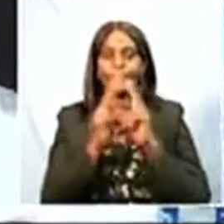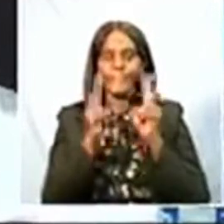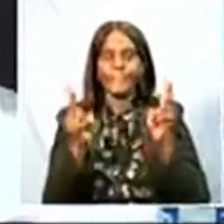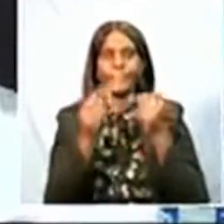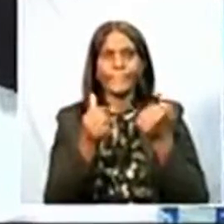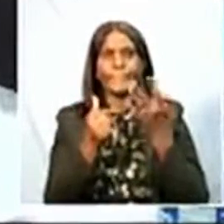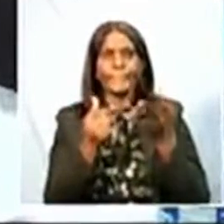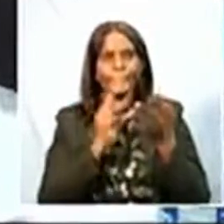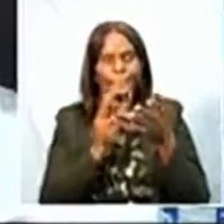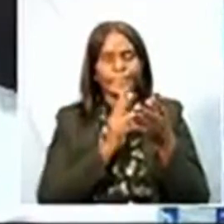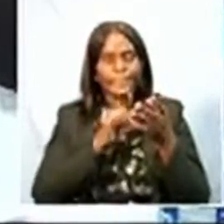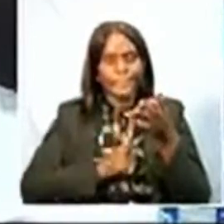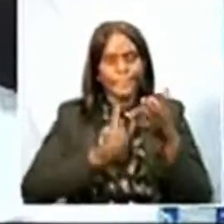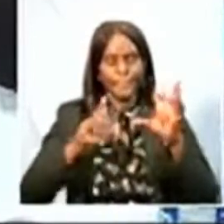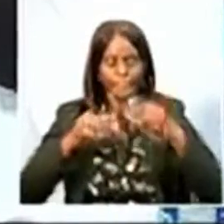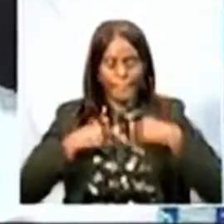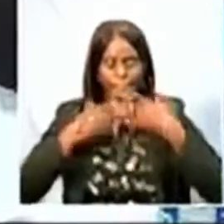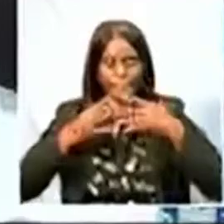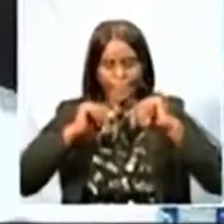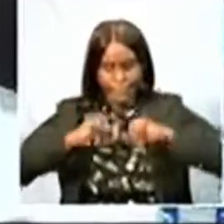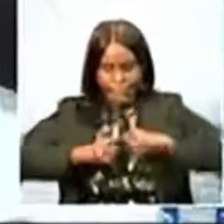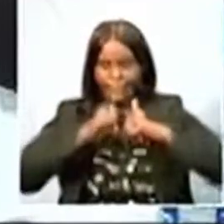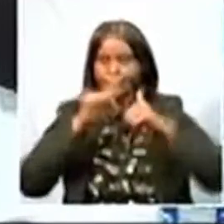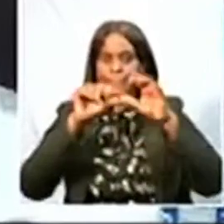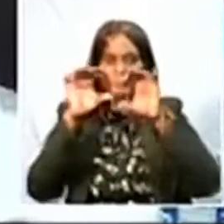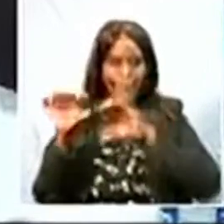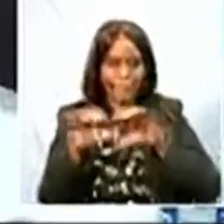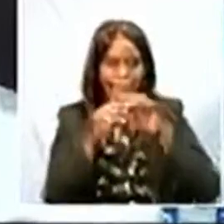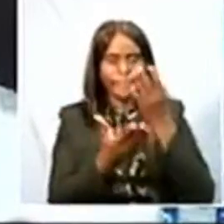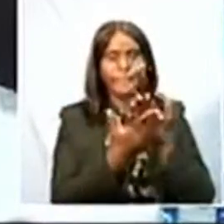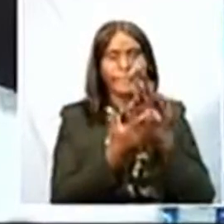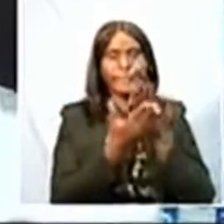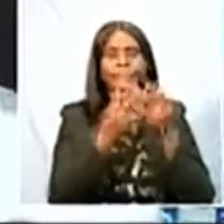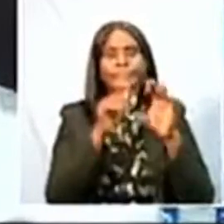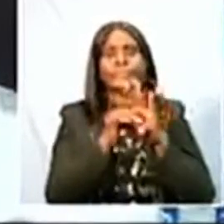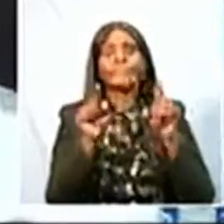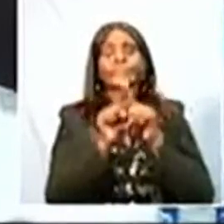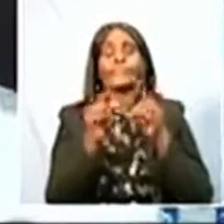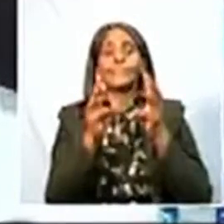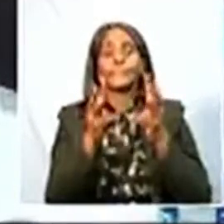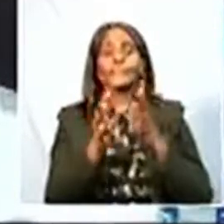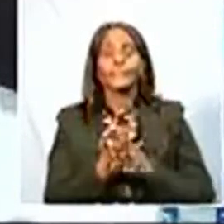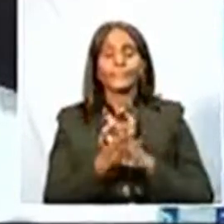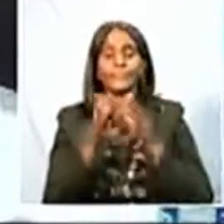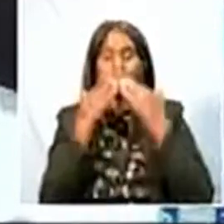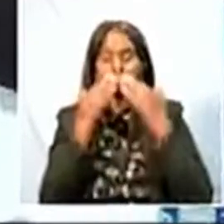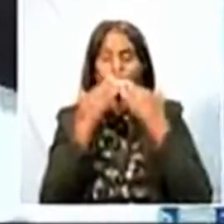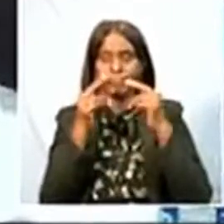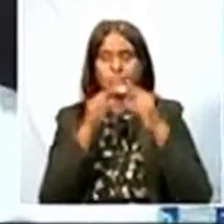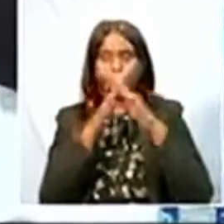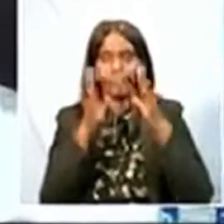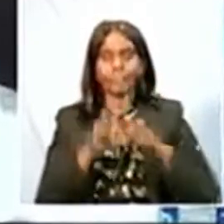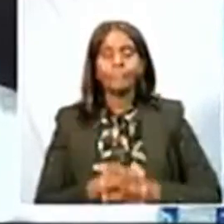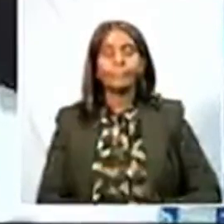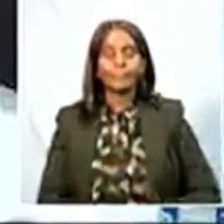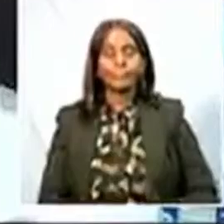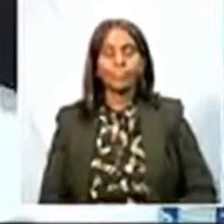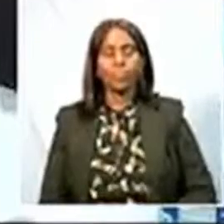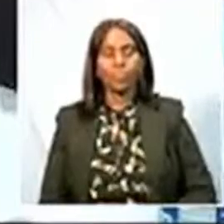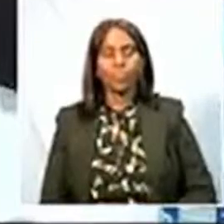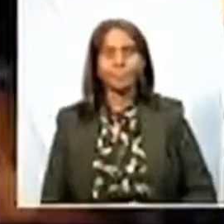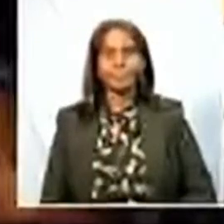So we admit that we didn't do an addendum to that effect. Thank you. Honorable